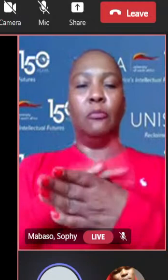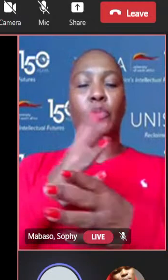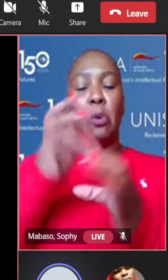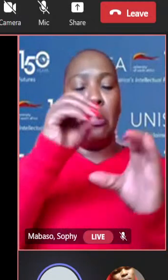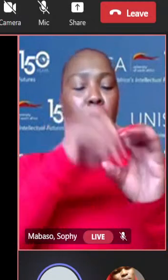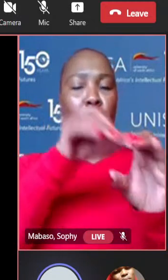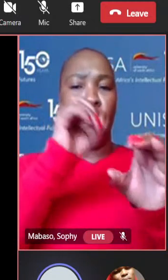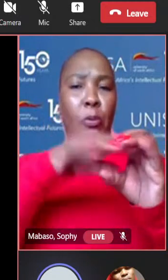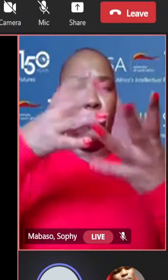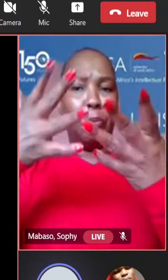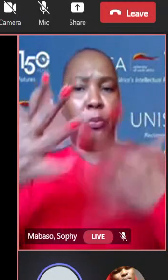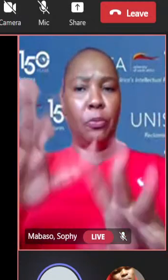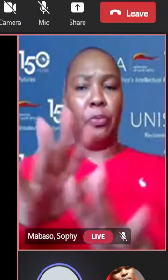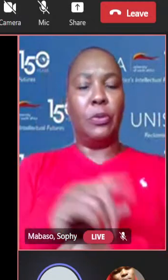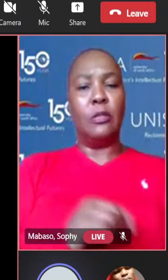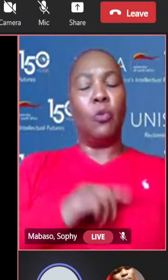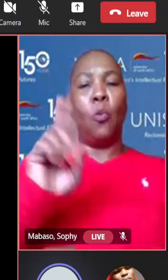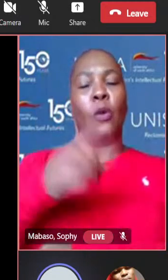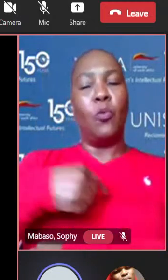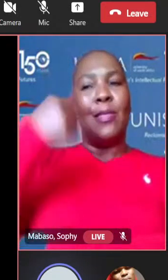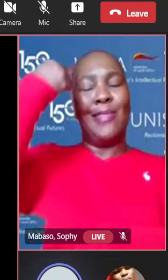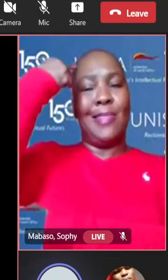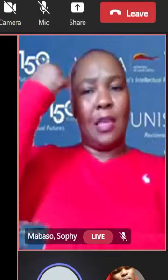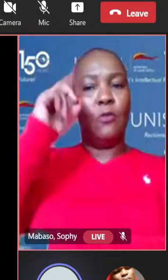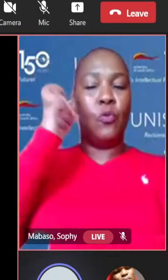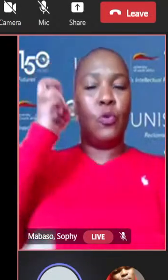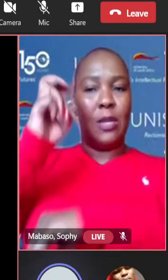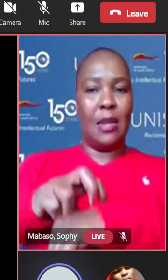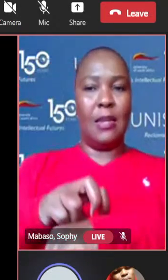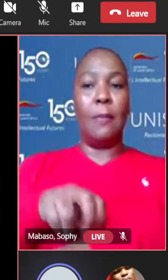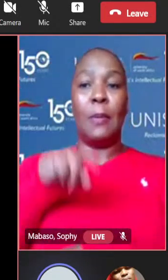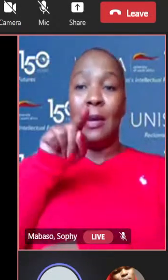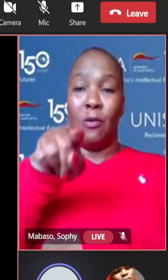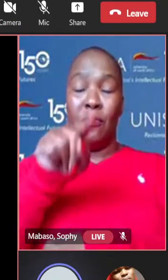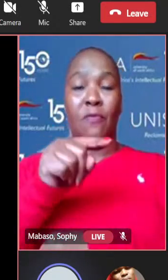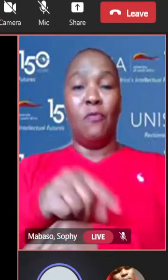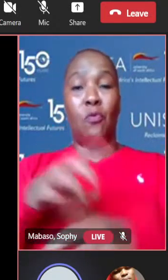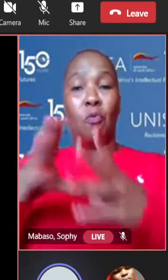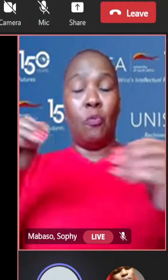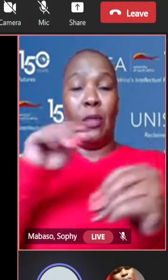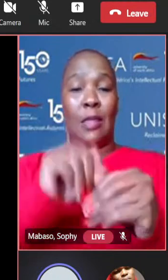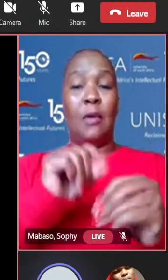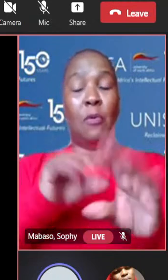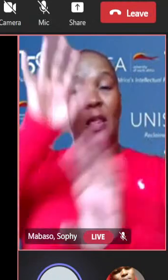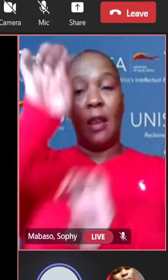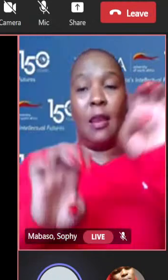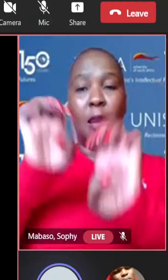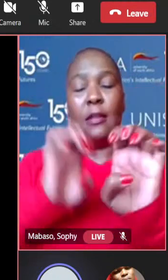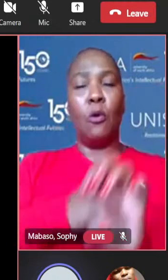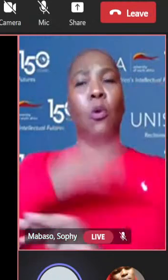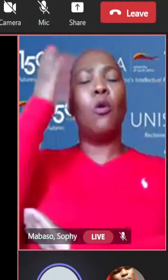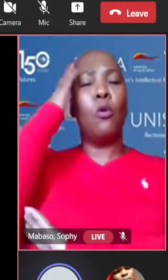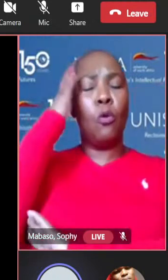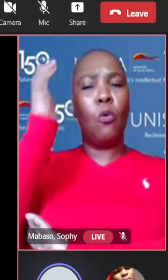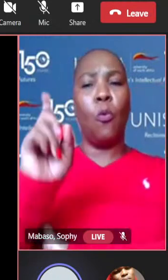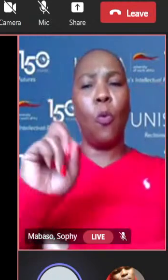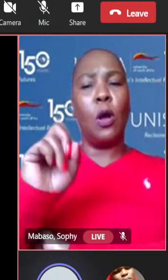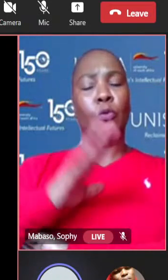is what we think you need support in. However, if you complete our survey, we will know exactly what you need